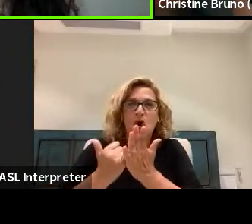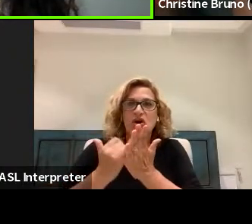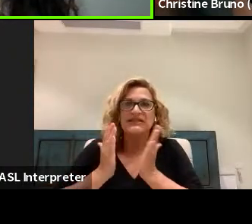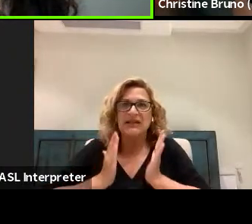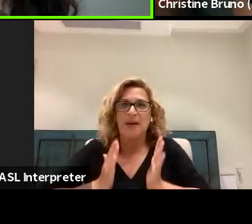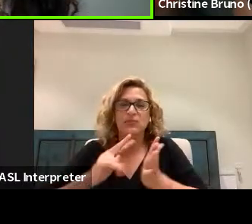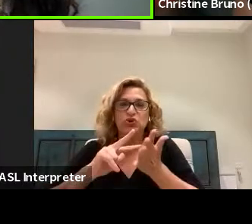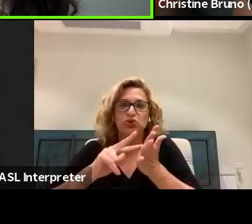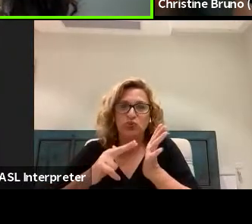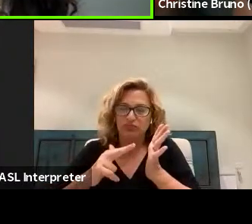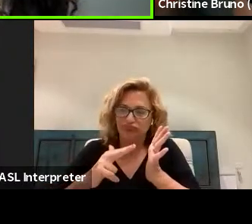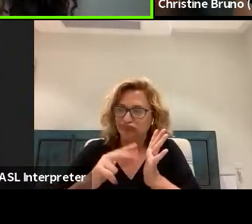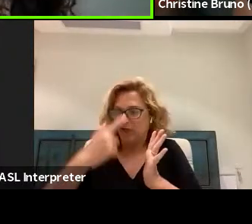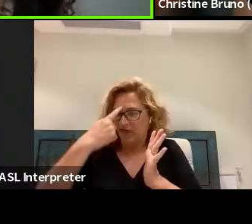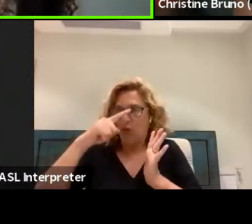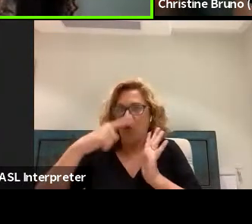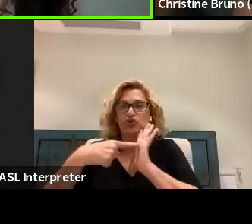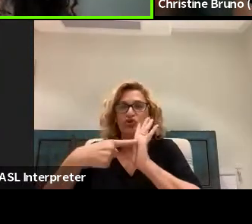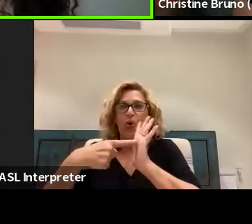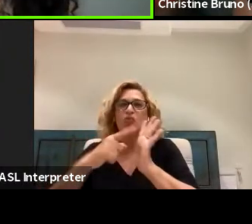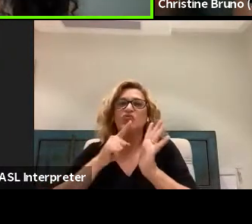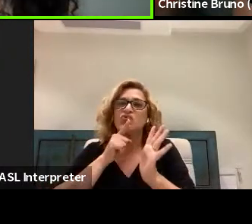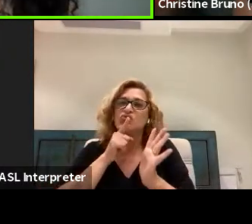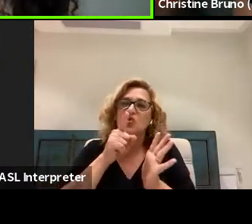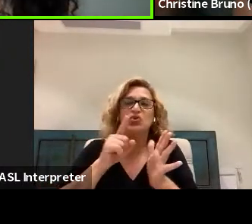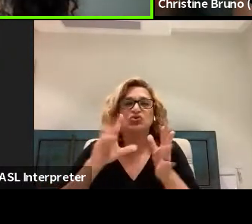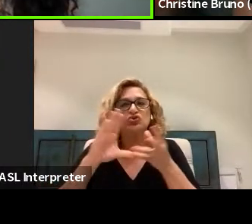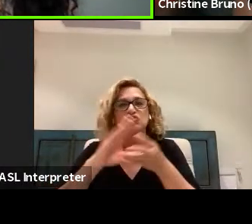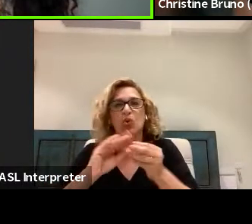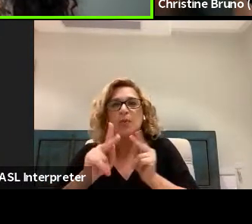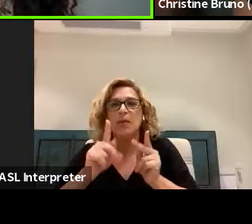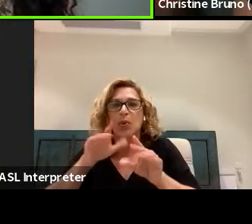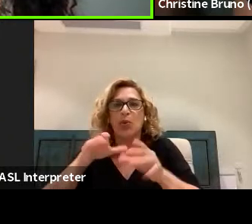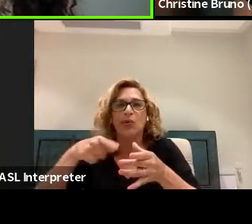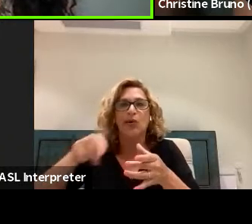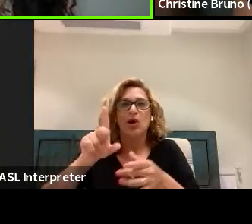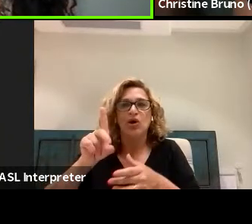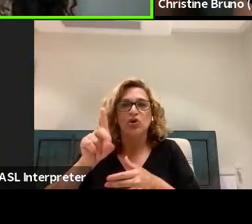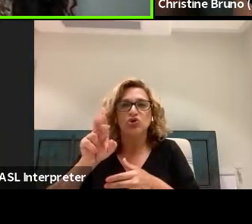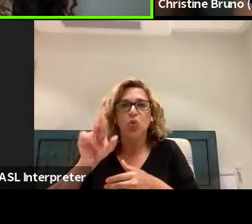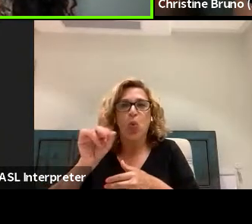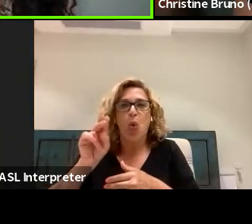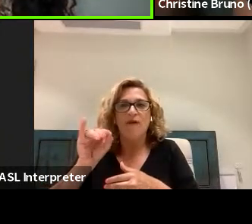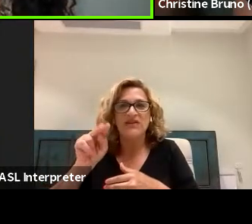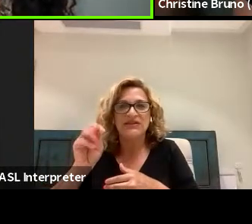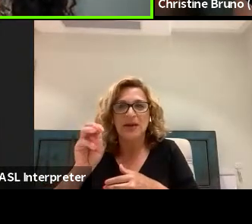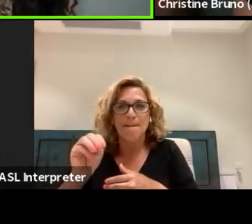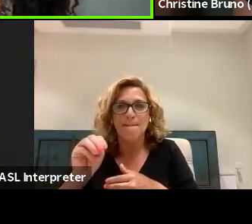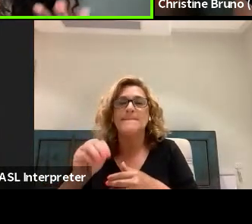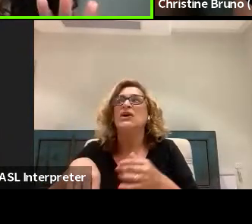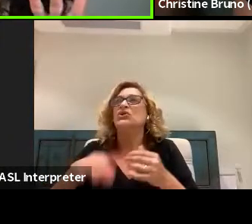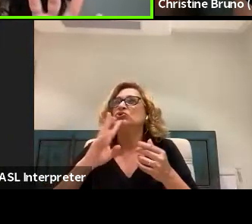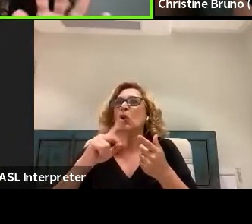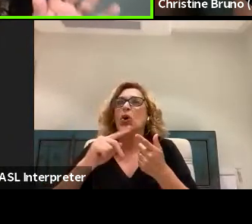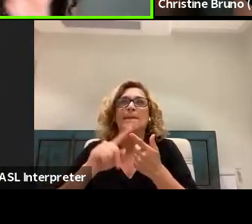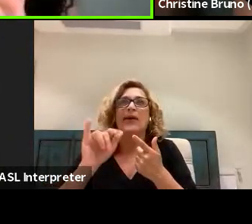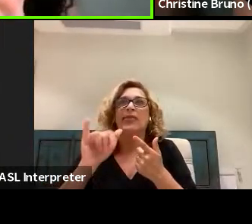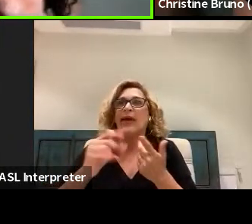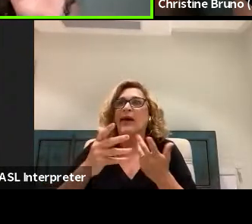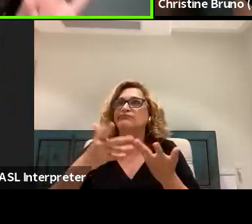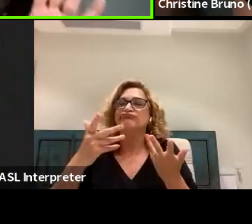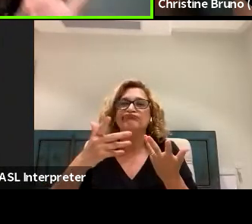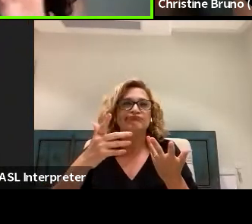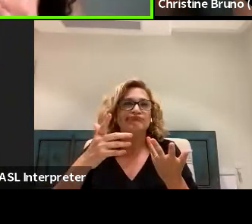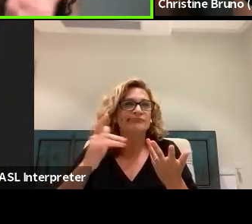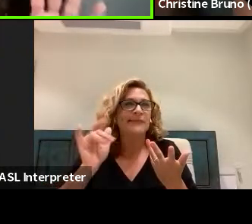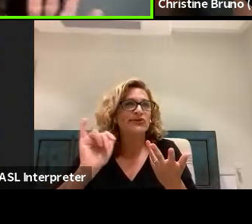to share real stories of people with dwarfism, to show, talk about like those sort